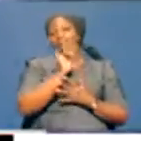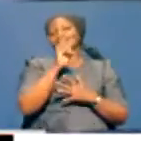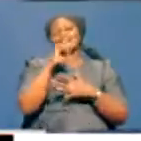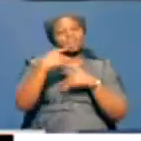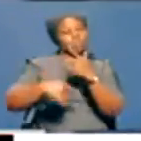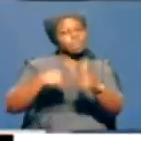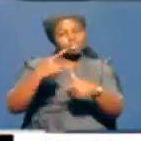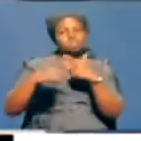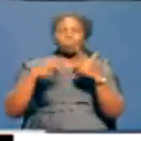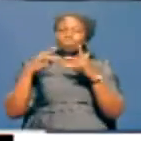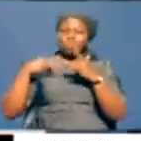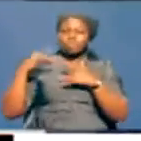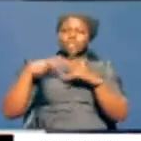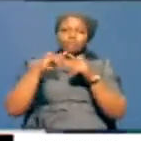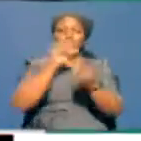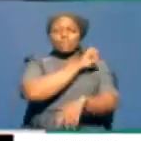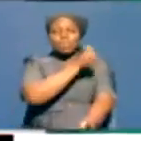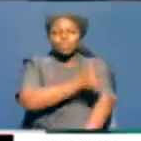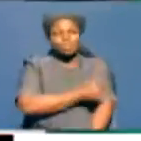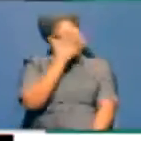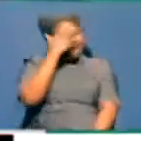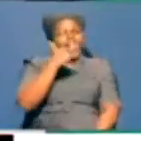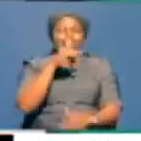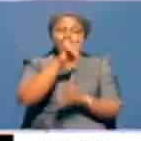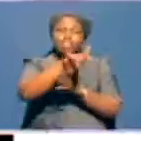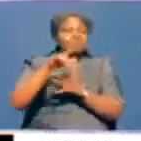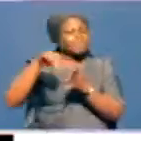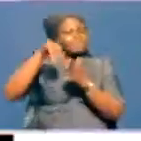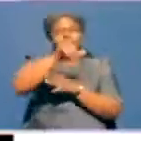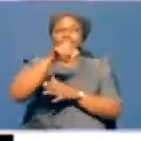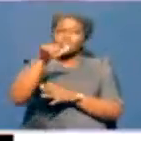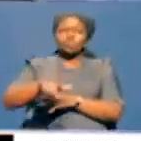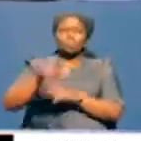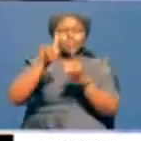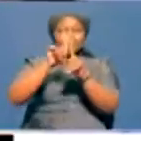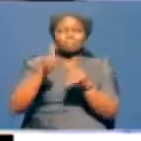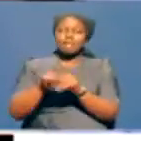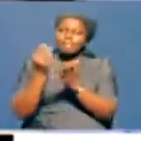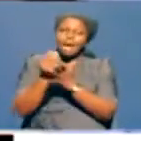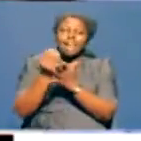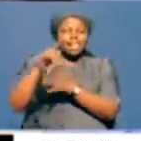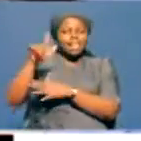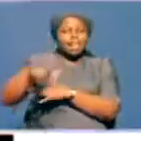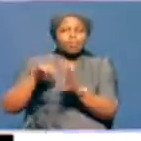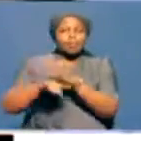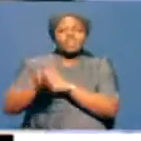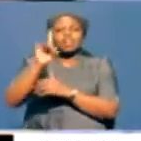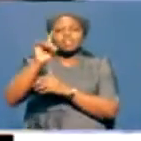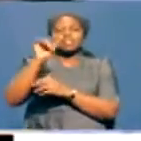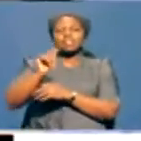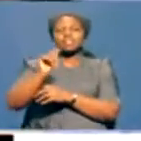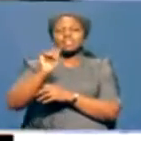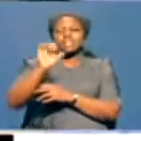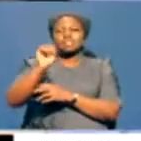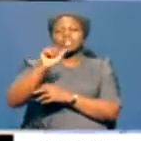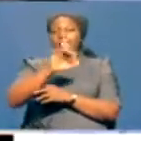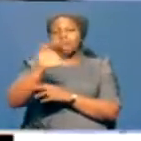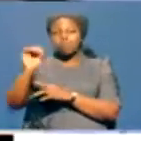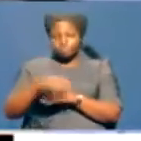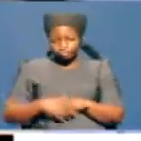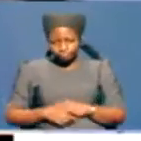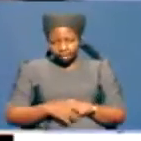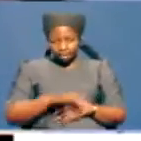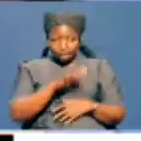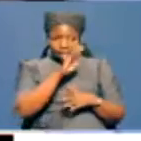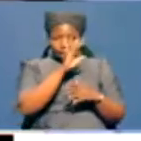it undermines the loan performance as well as liquidity within the DT SACCO system. Despite this, deposit-taking